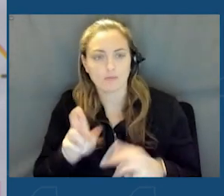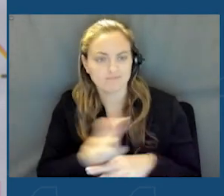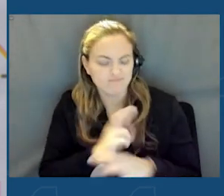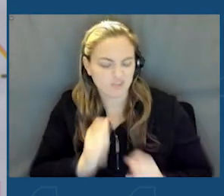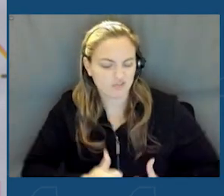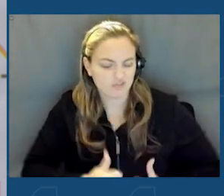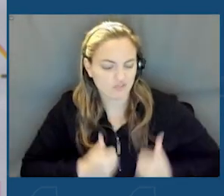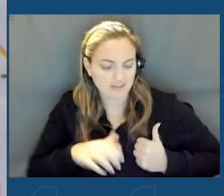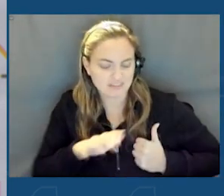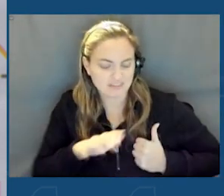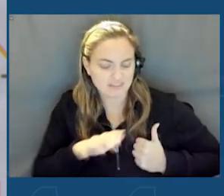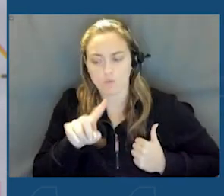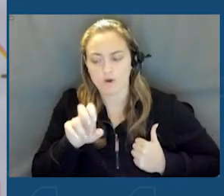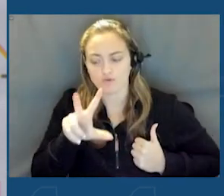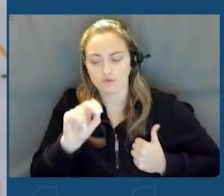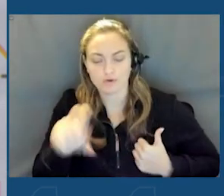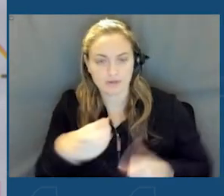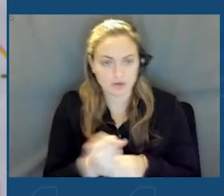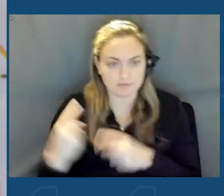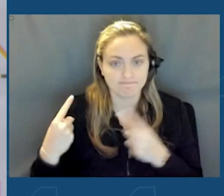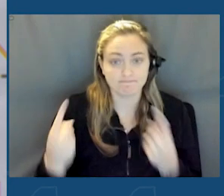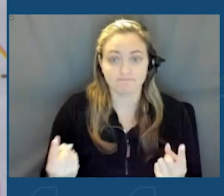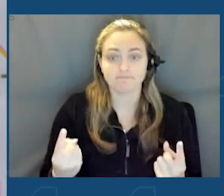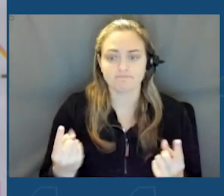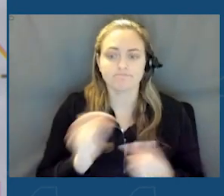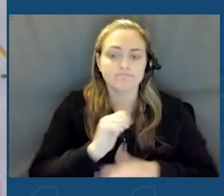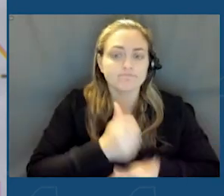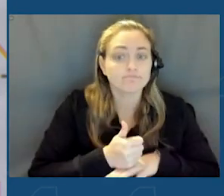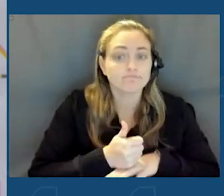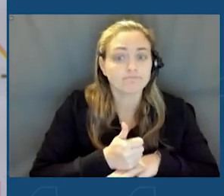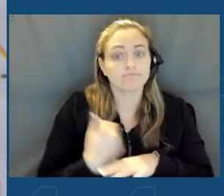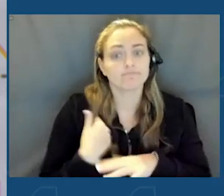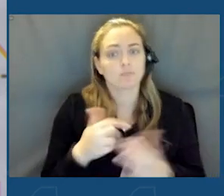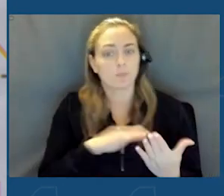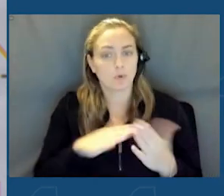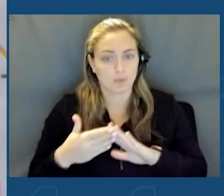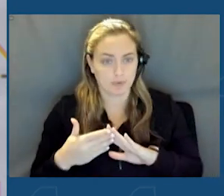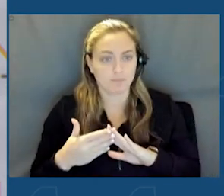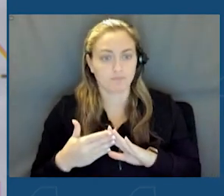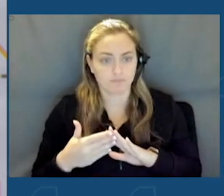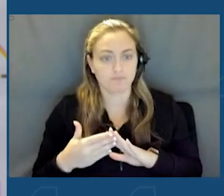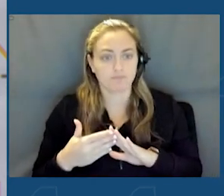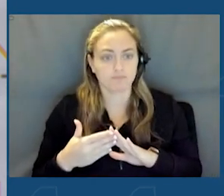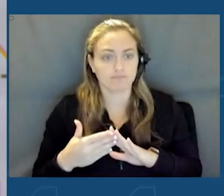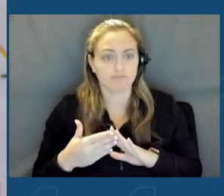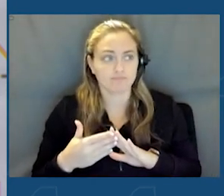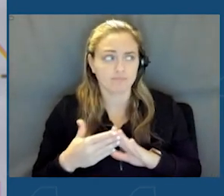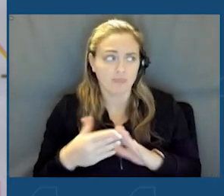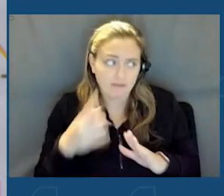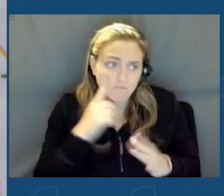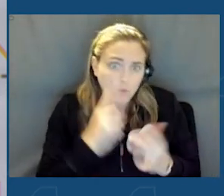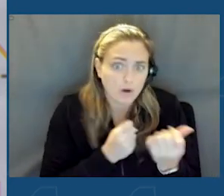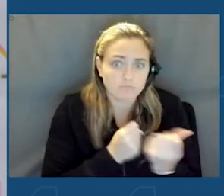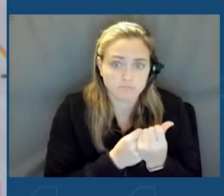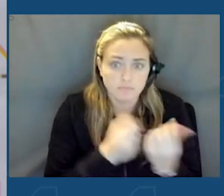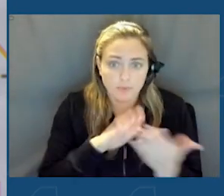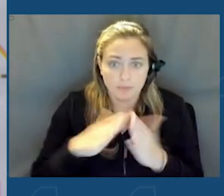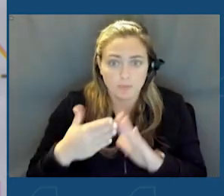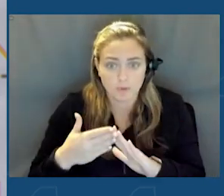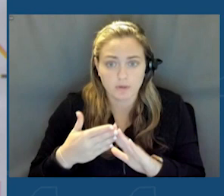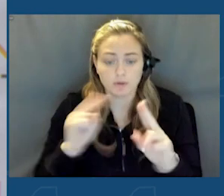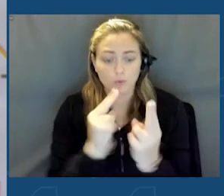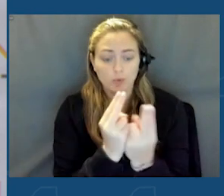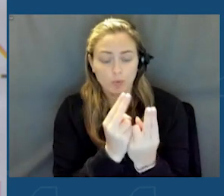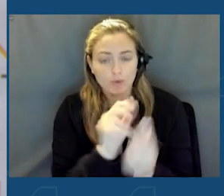130 years. Established by our community, for our community, Union Settlement is